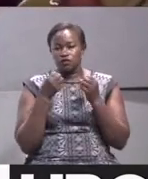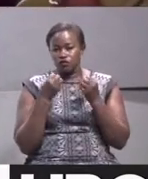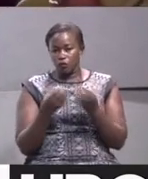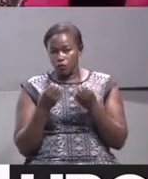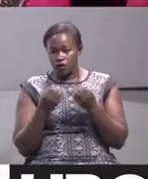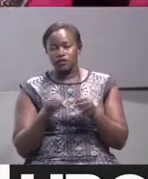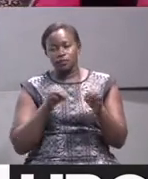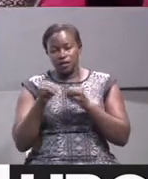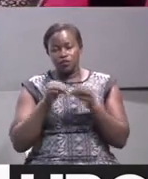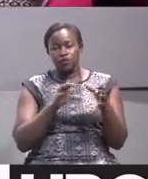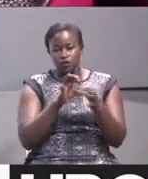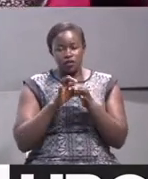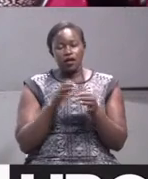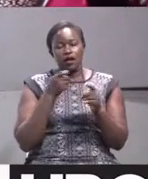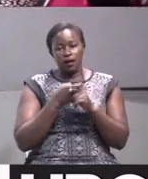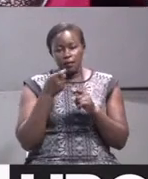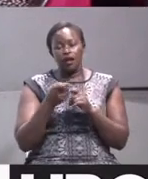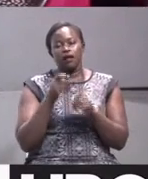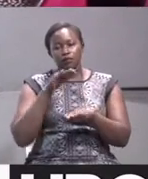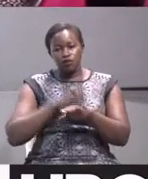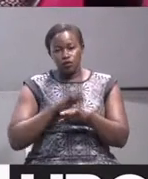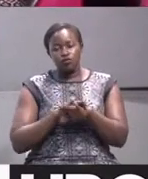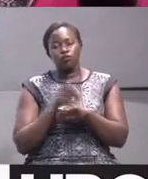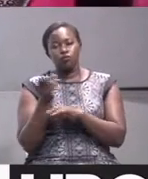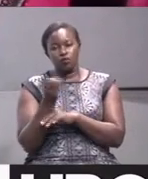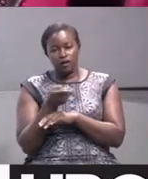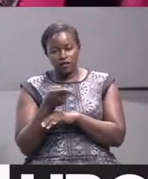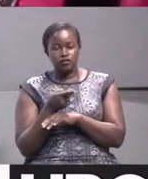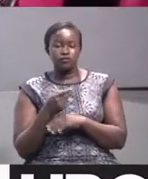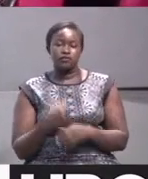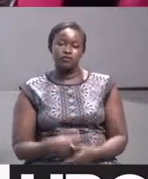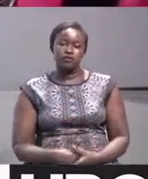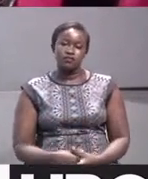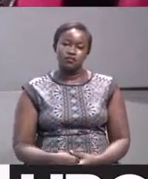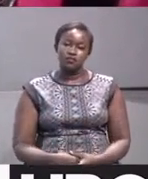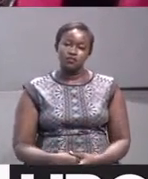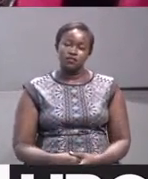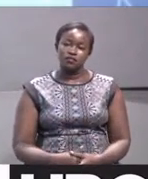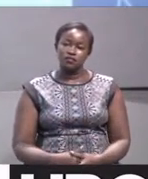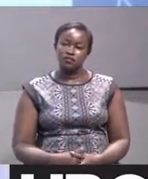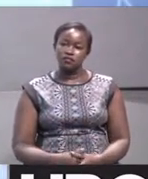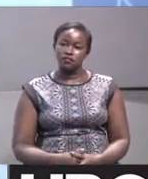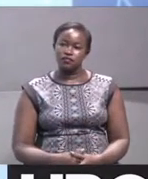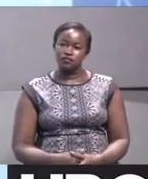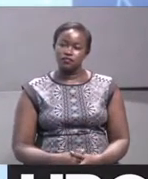from Kampala, Mukono, and Wakiso. For environment, it's disposed.